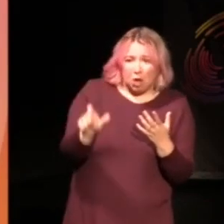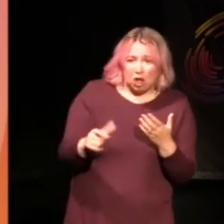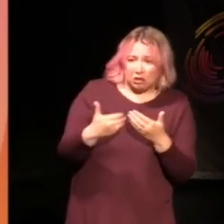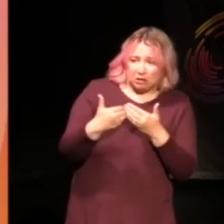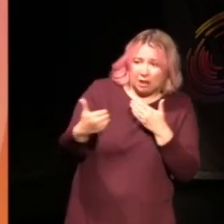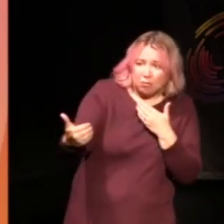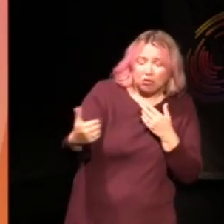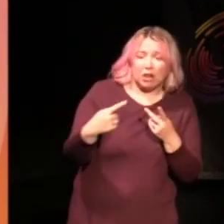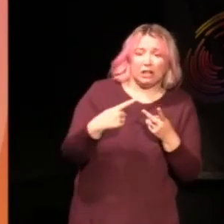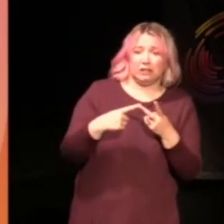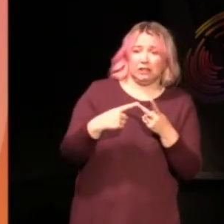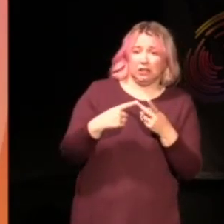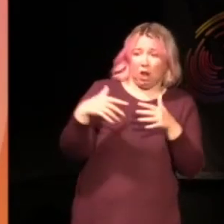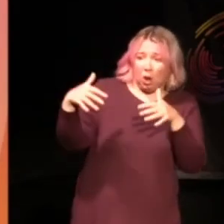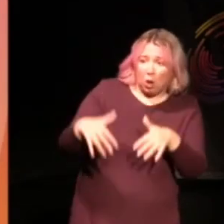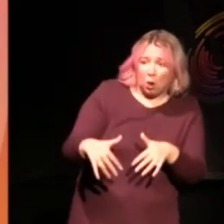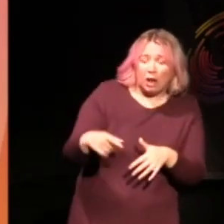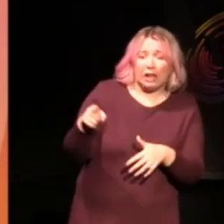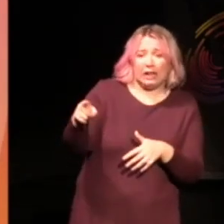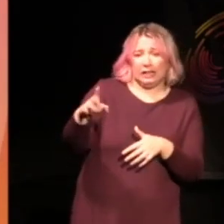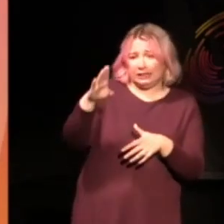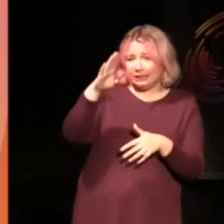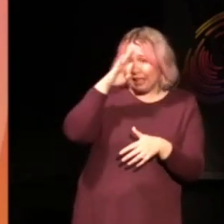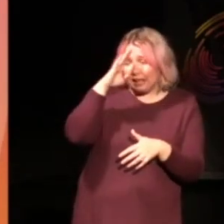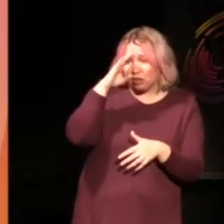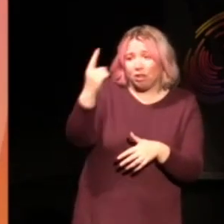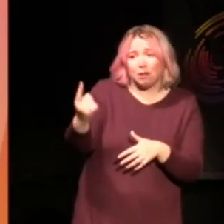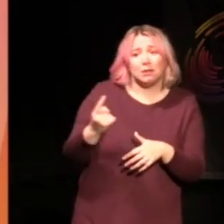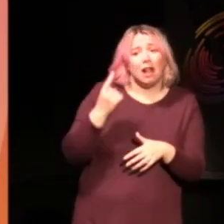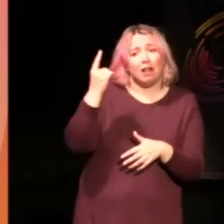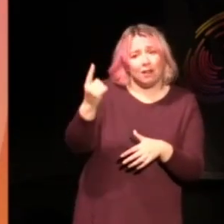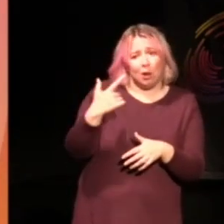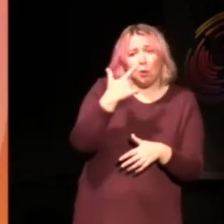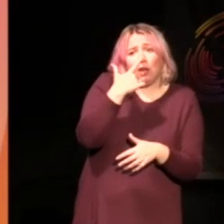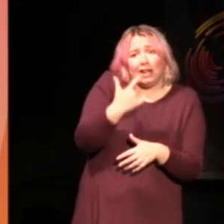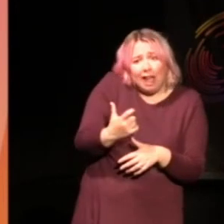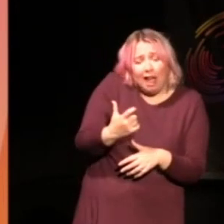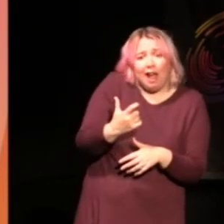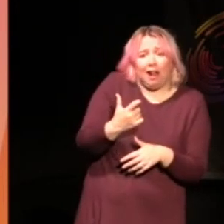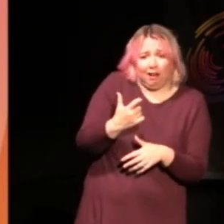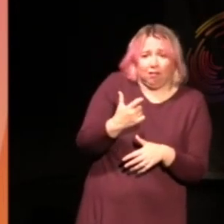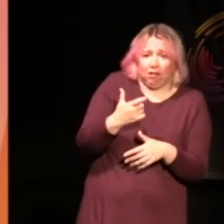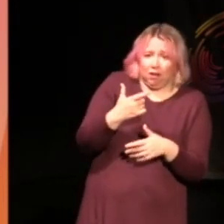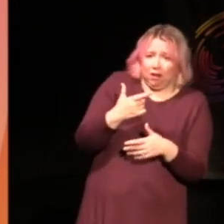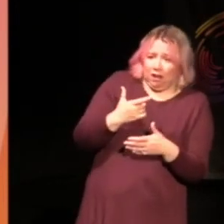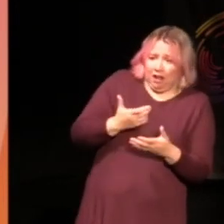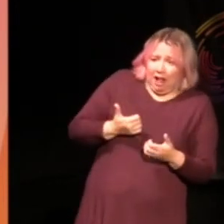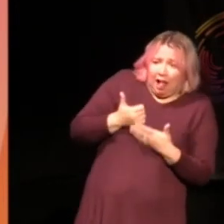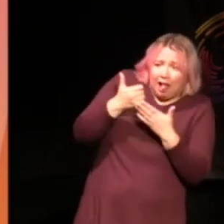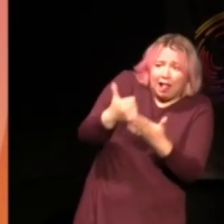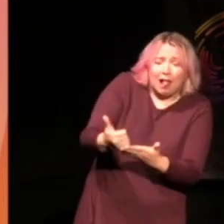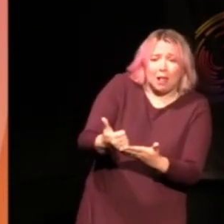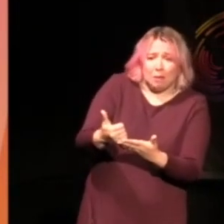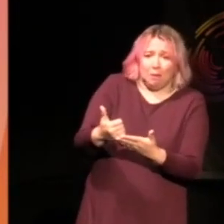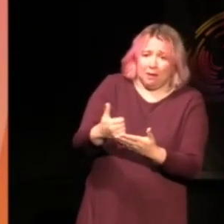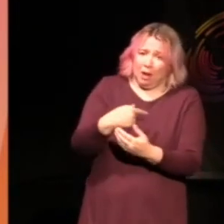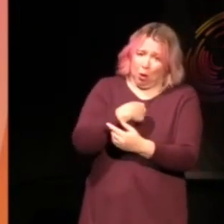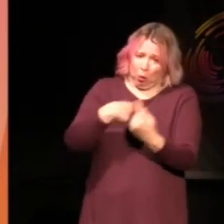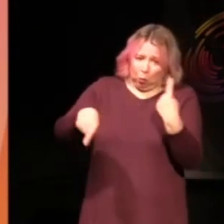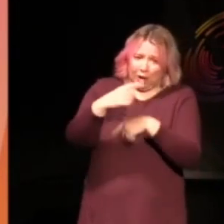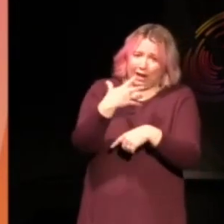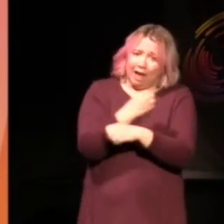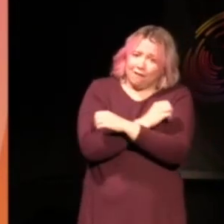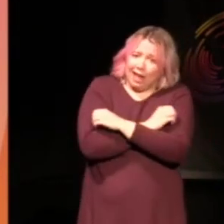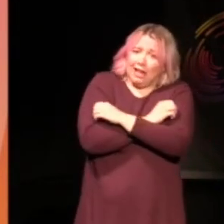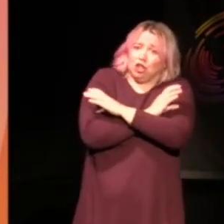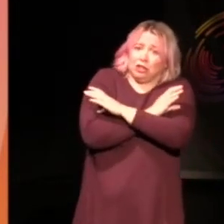lonely, isolated, in danger. You know, if we've got some agency of any kind, and you wouldn't be here tonight if you didn't have some,